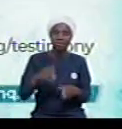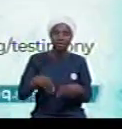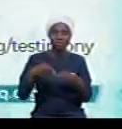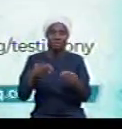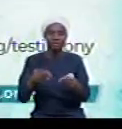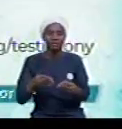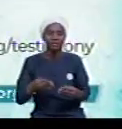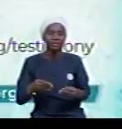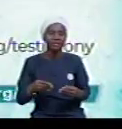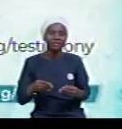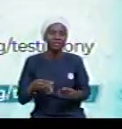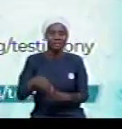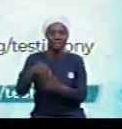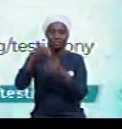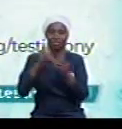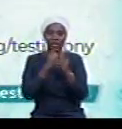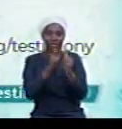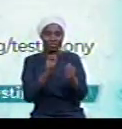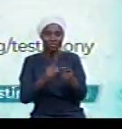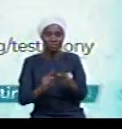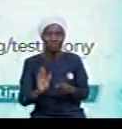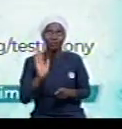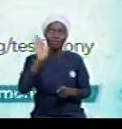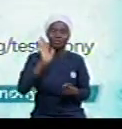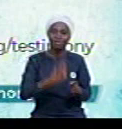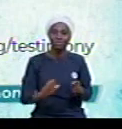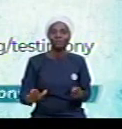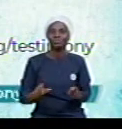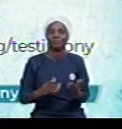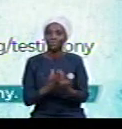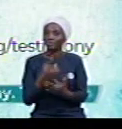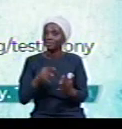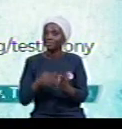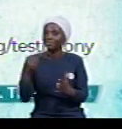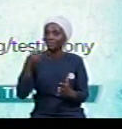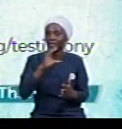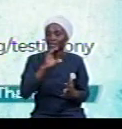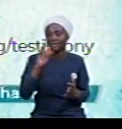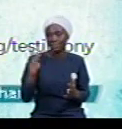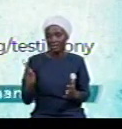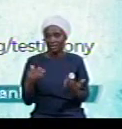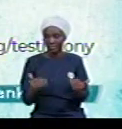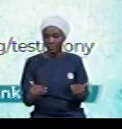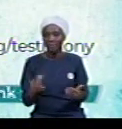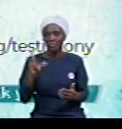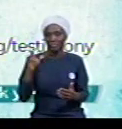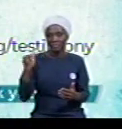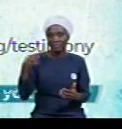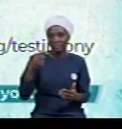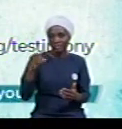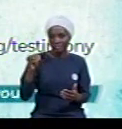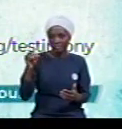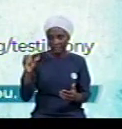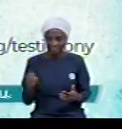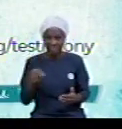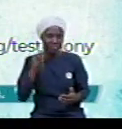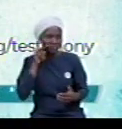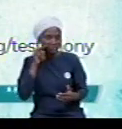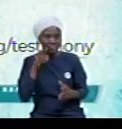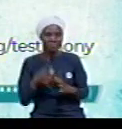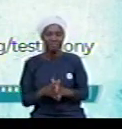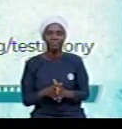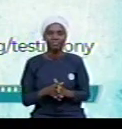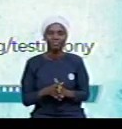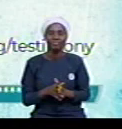children during this GCK. Let's take you now to Lagos Ejibo, now